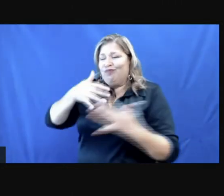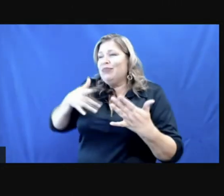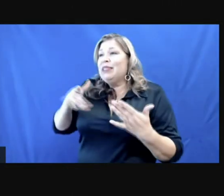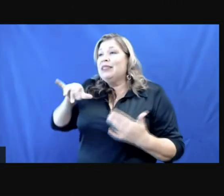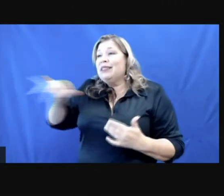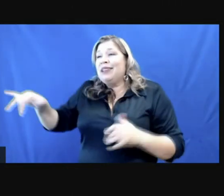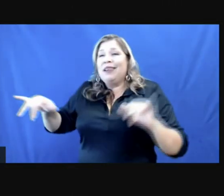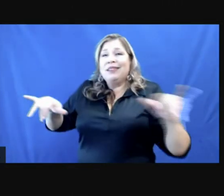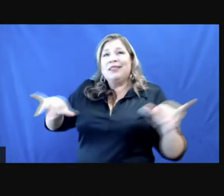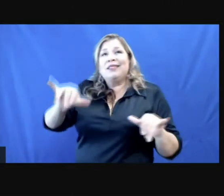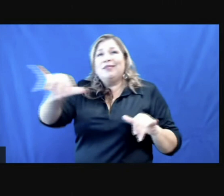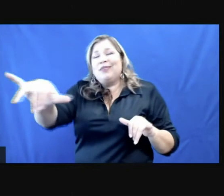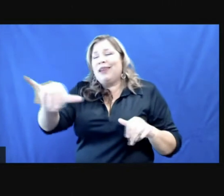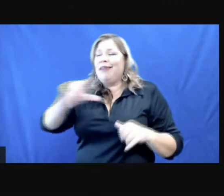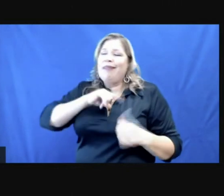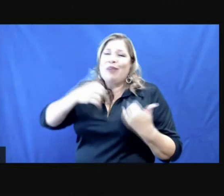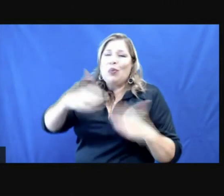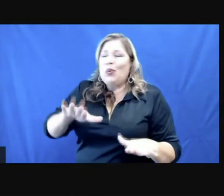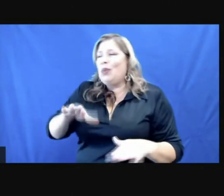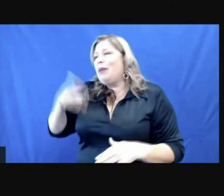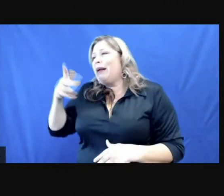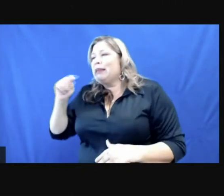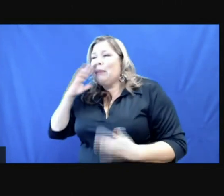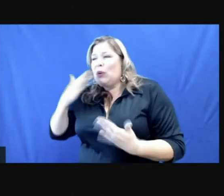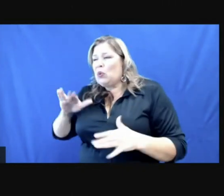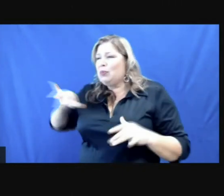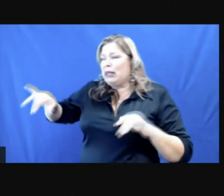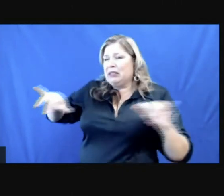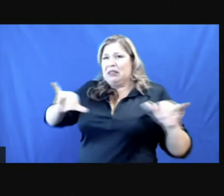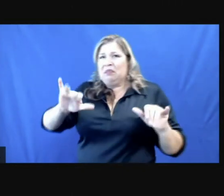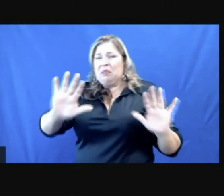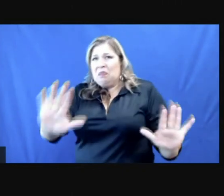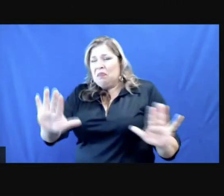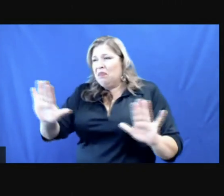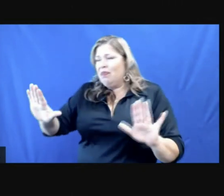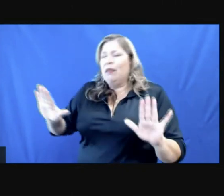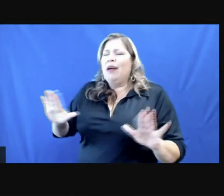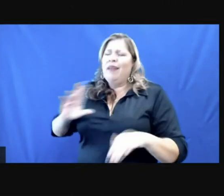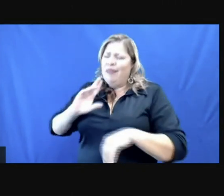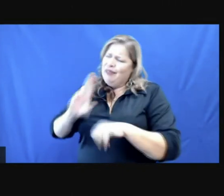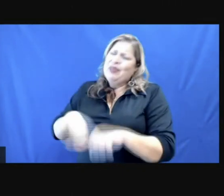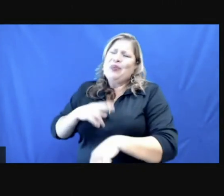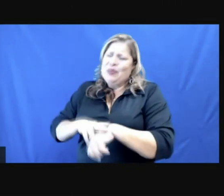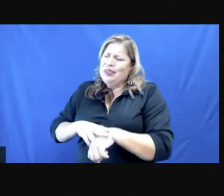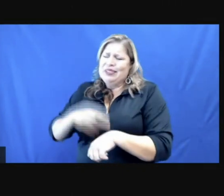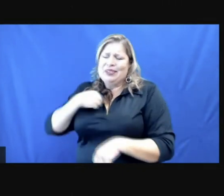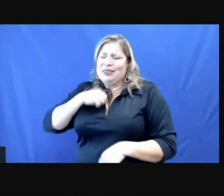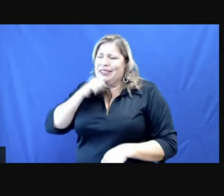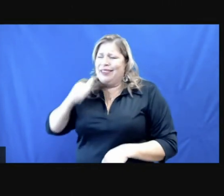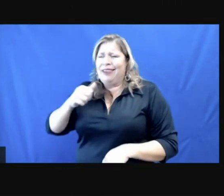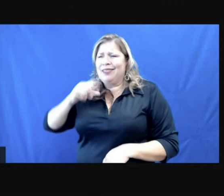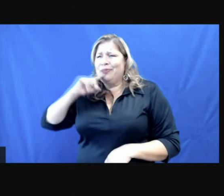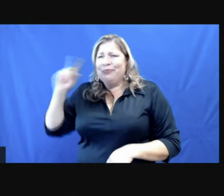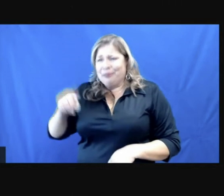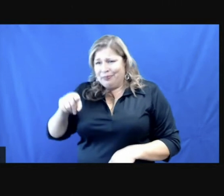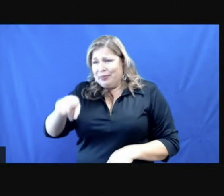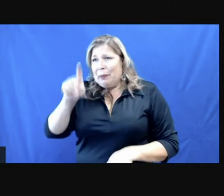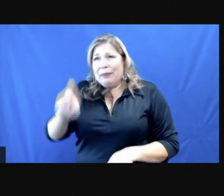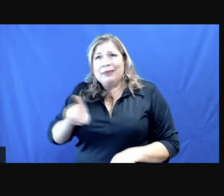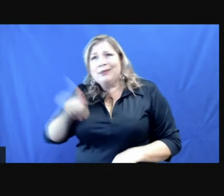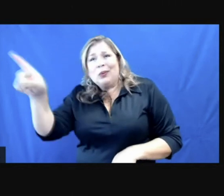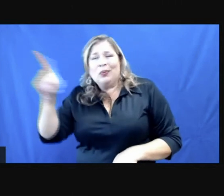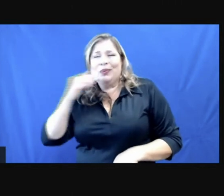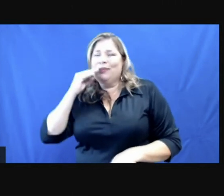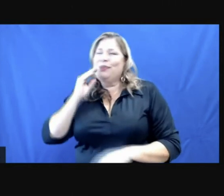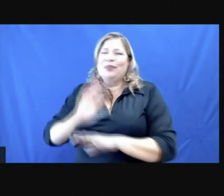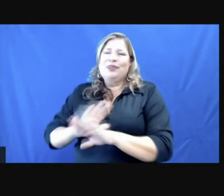the couch in the living room, wherever it works out. Of course, we're not saying that has to be